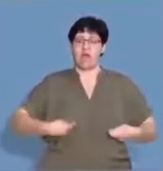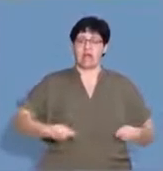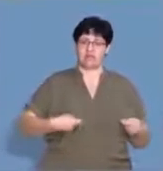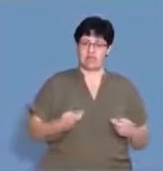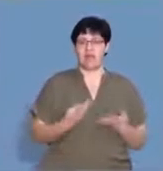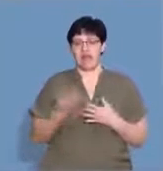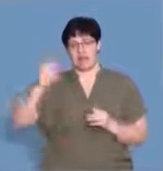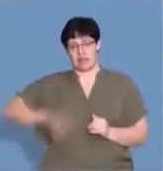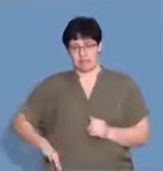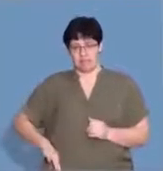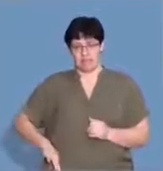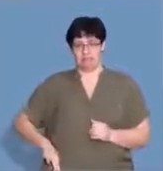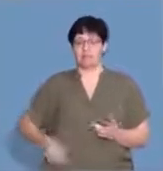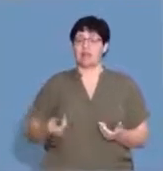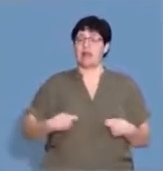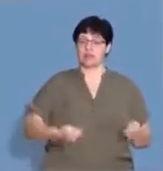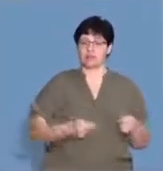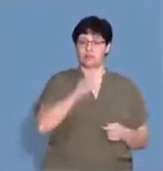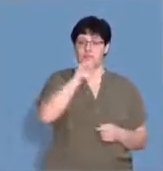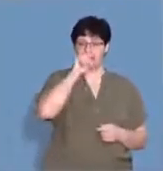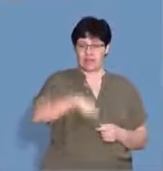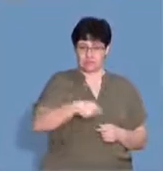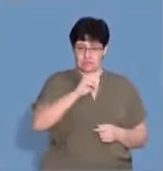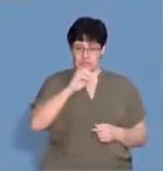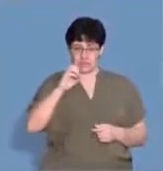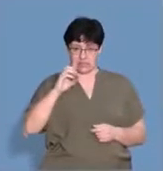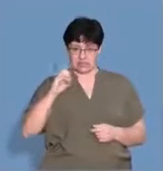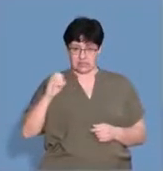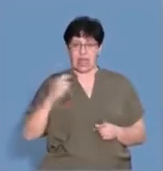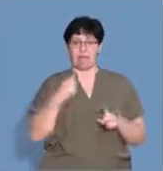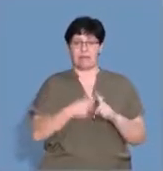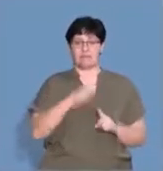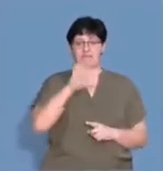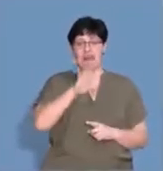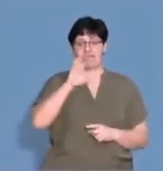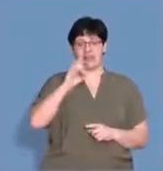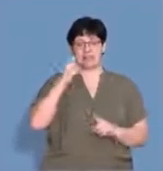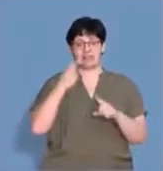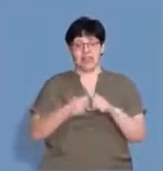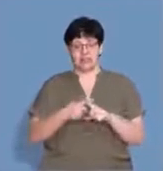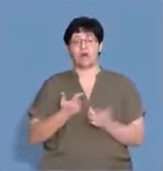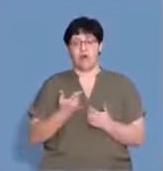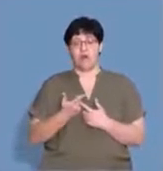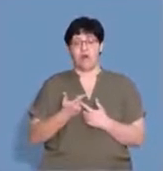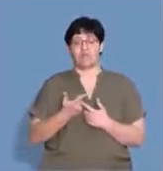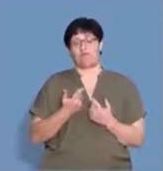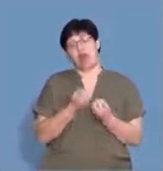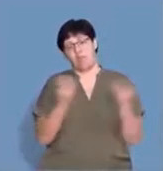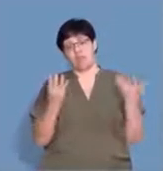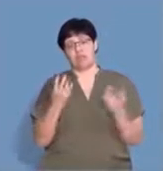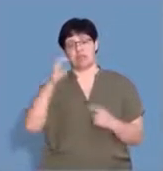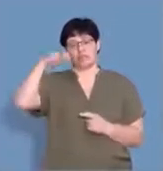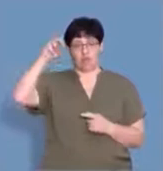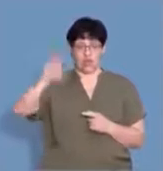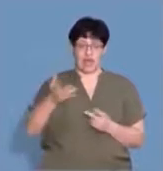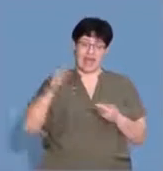expenses and income. Expenses is 2,000 Rand plus 500 times the number of tour packages. And the